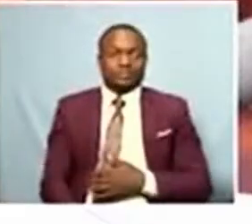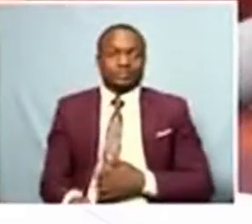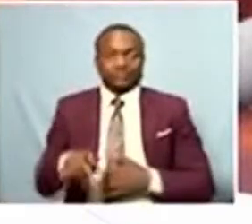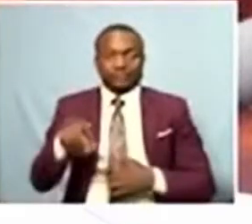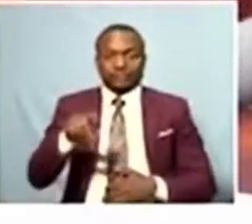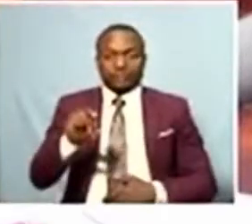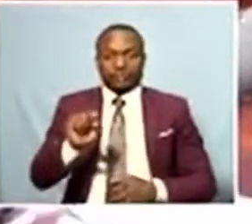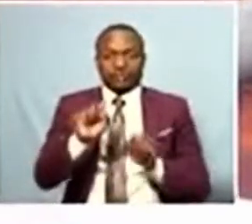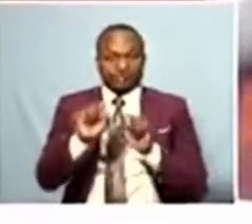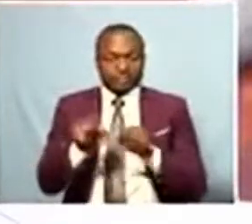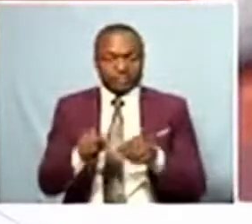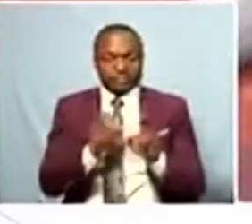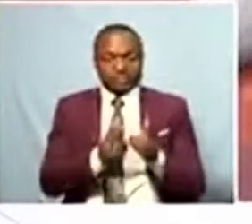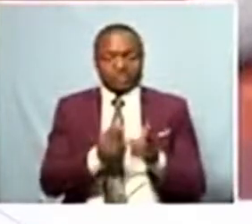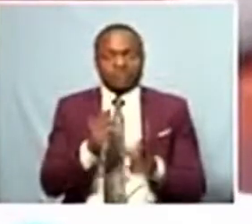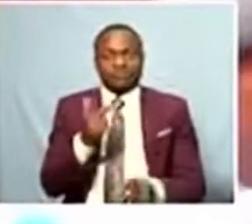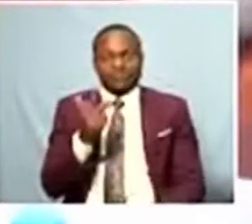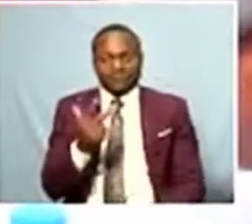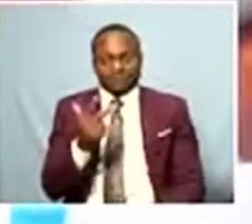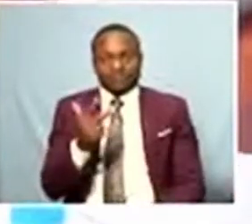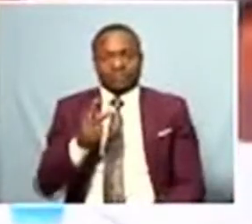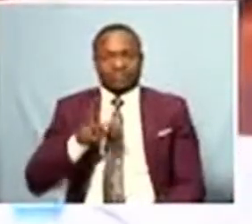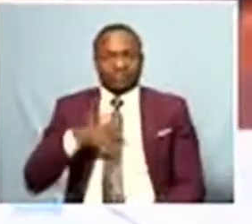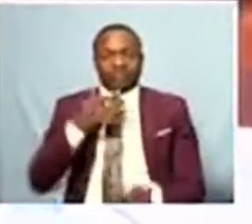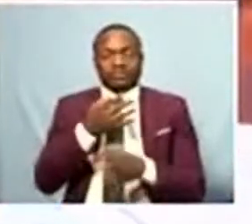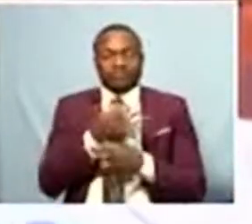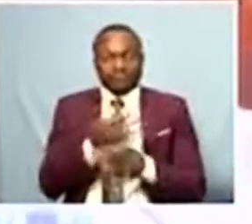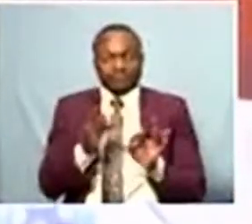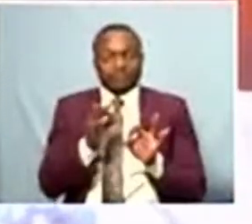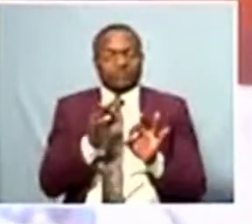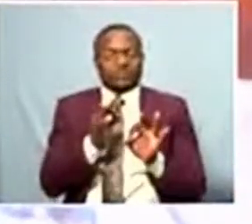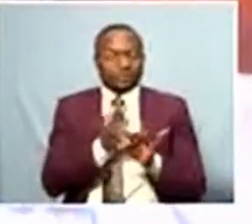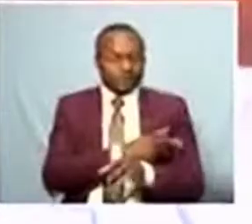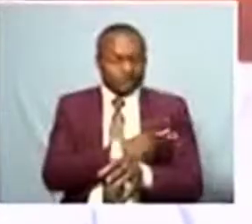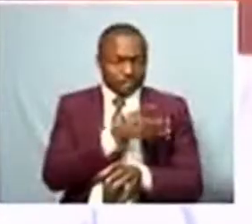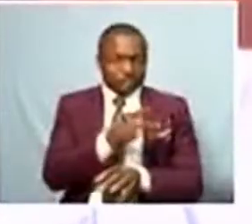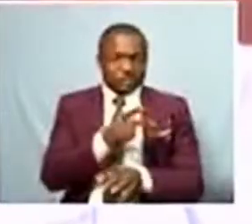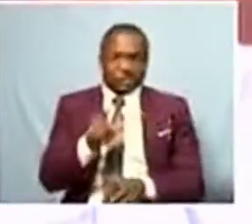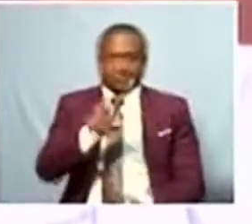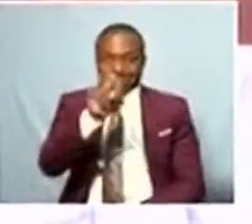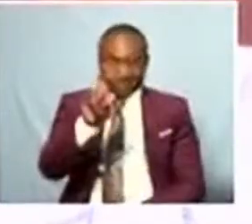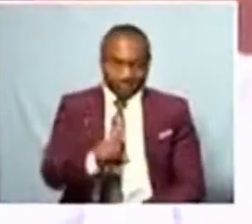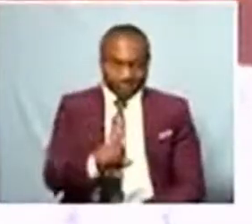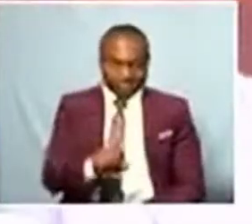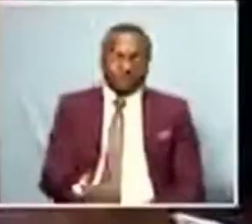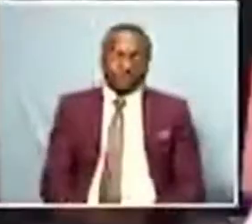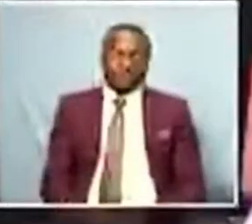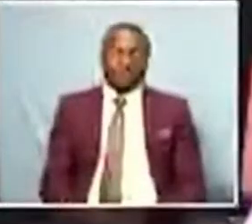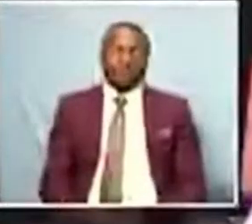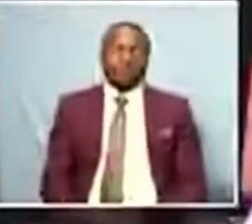PS, you may take the three. Please feel free to reassign your answers. Thank you.